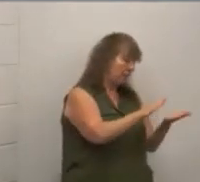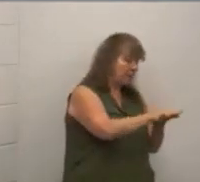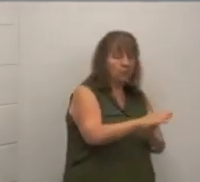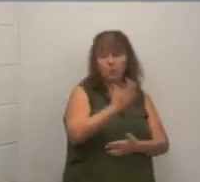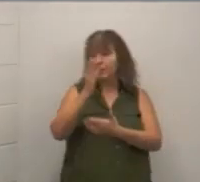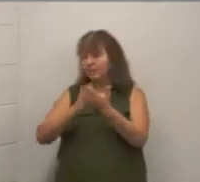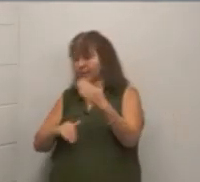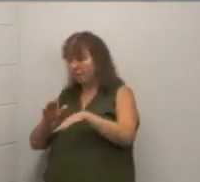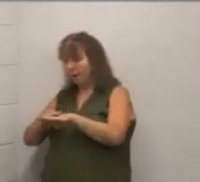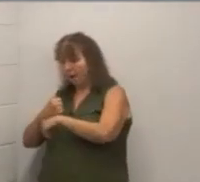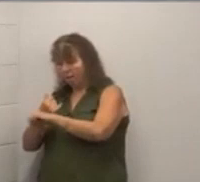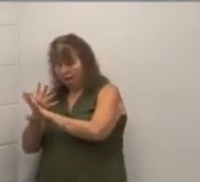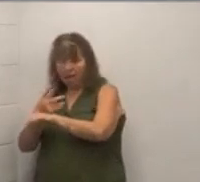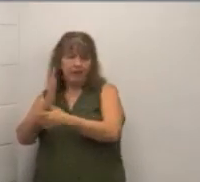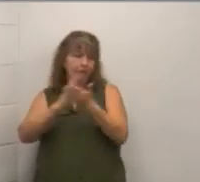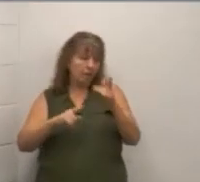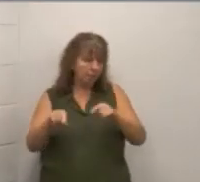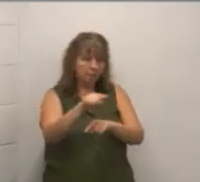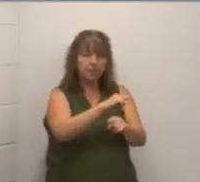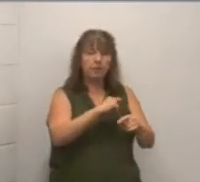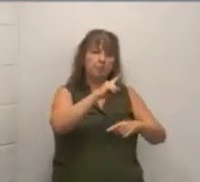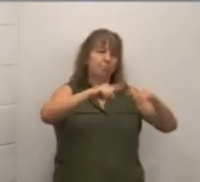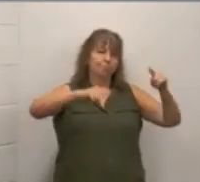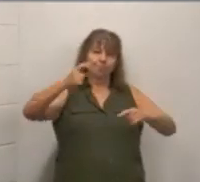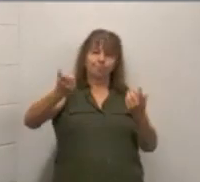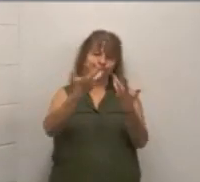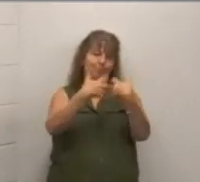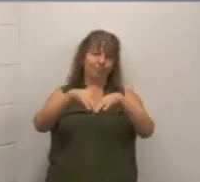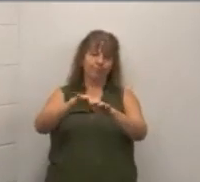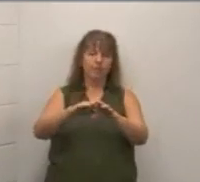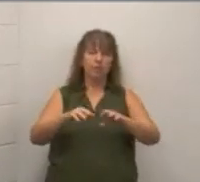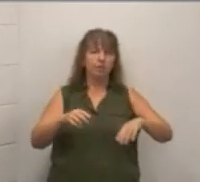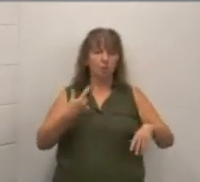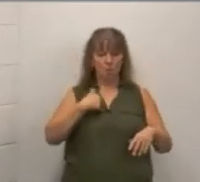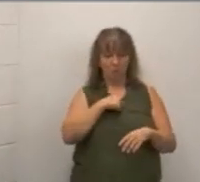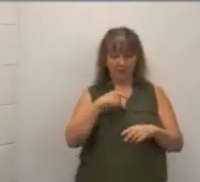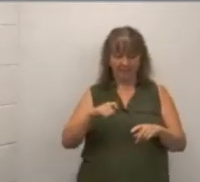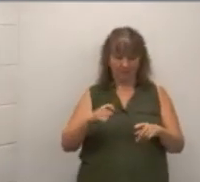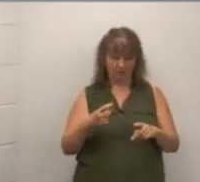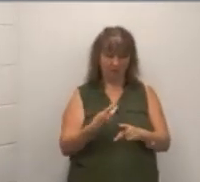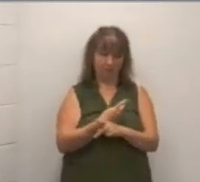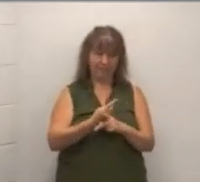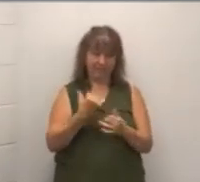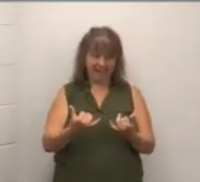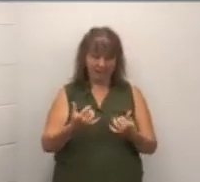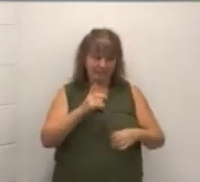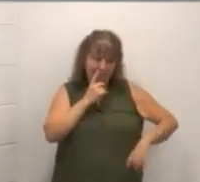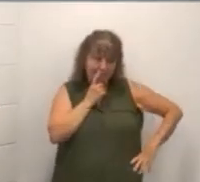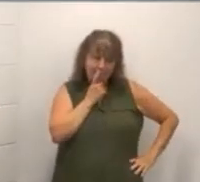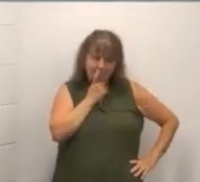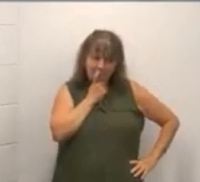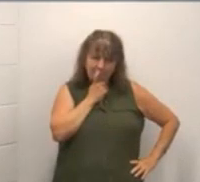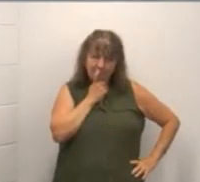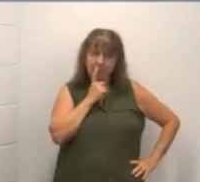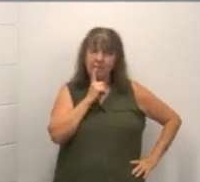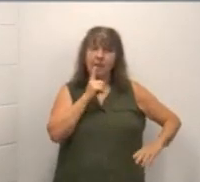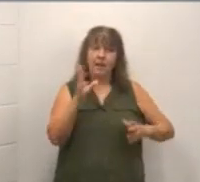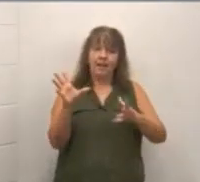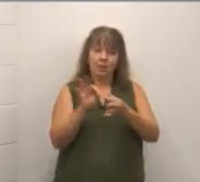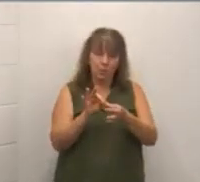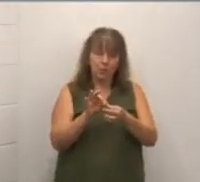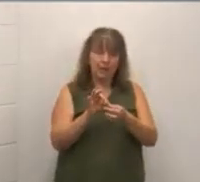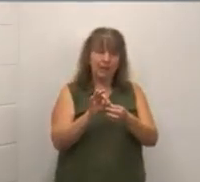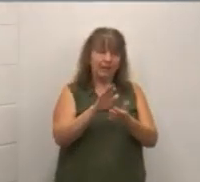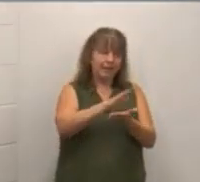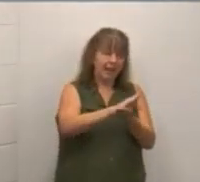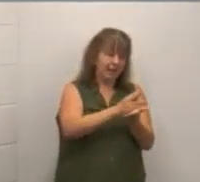create assessments that may be a little bit more authentic, where academic honesty can be taken